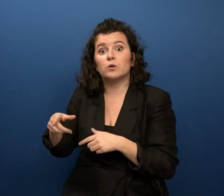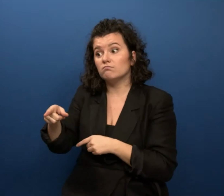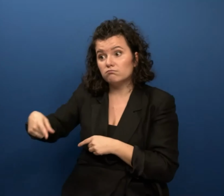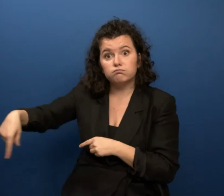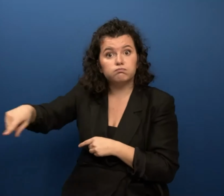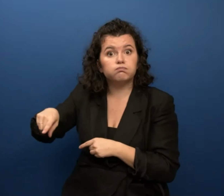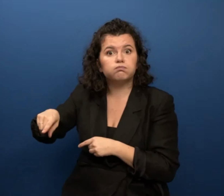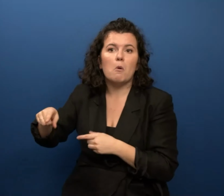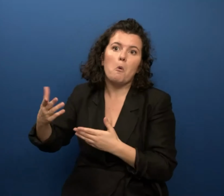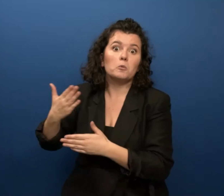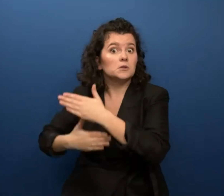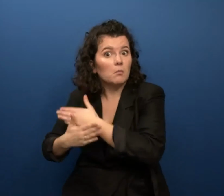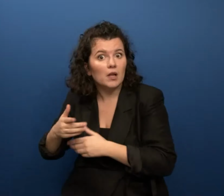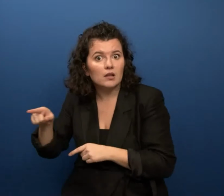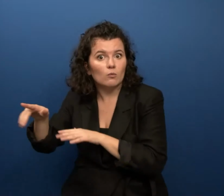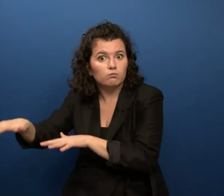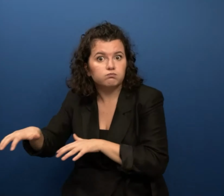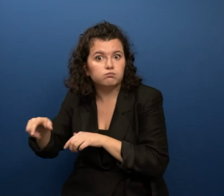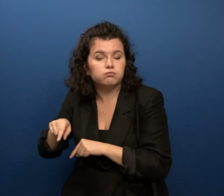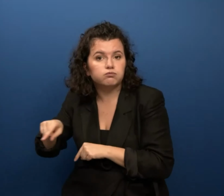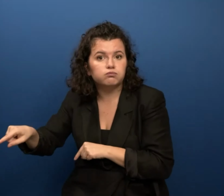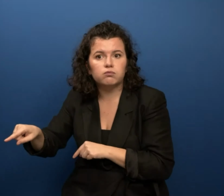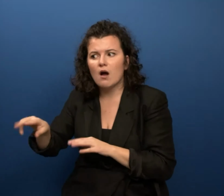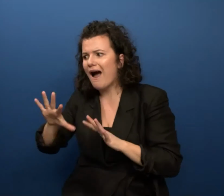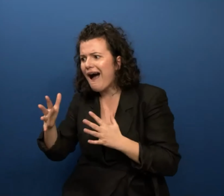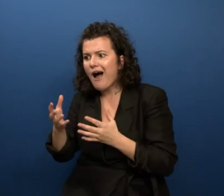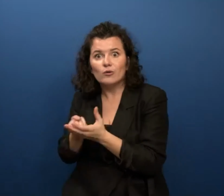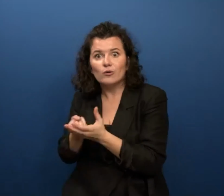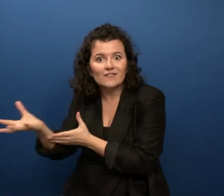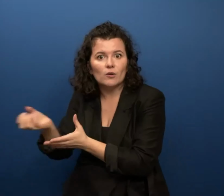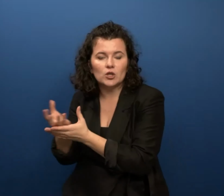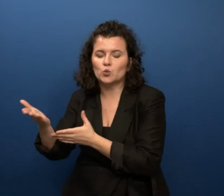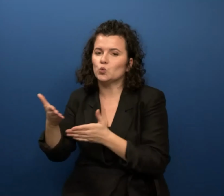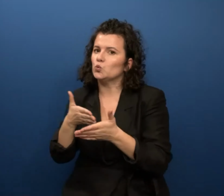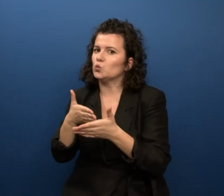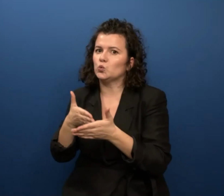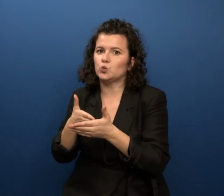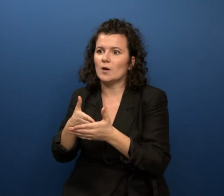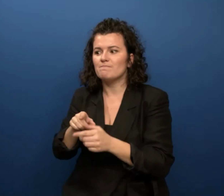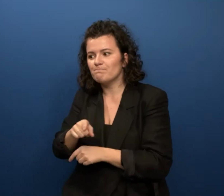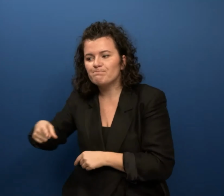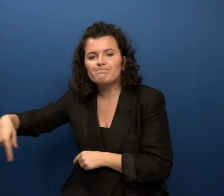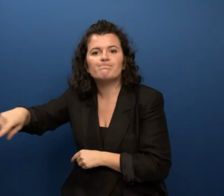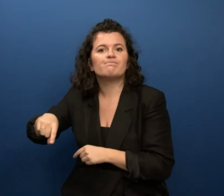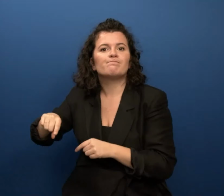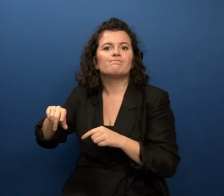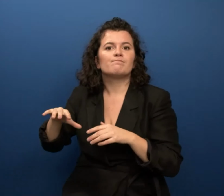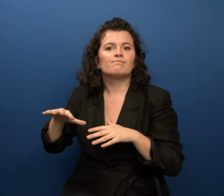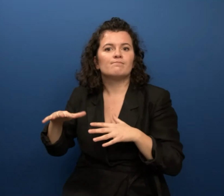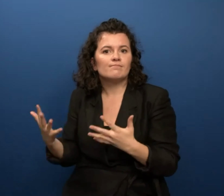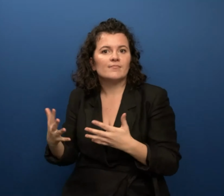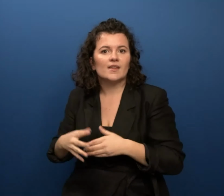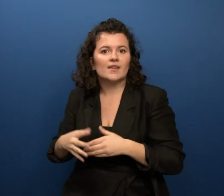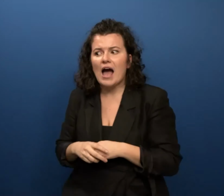easy communication, especially the getting a smartphone for them to maybe try to